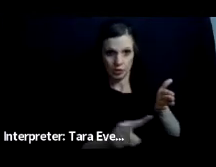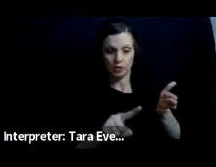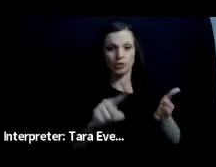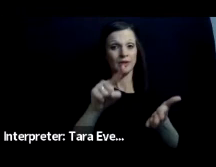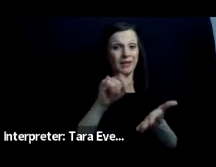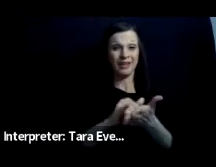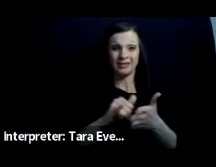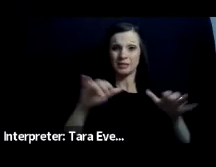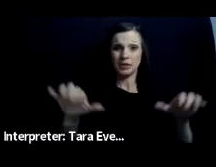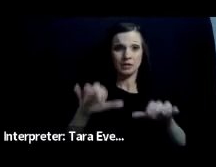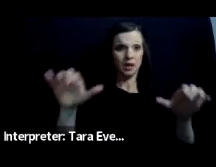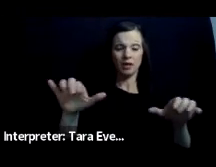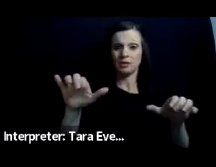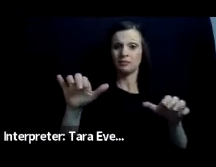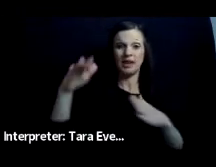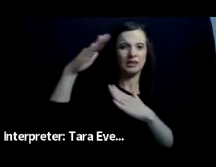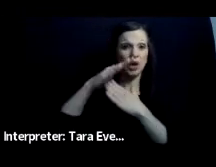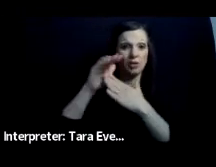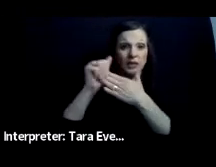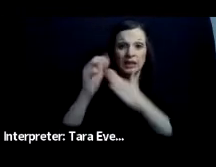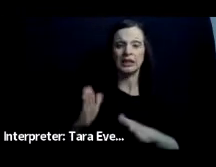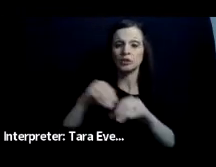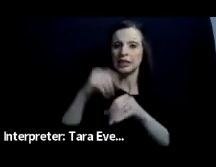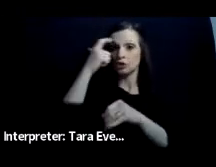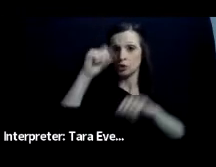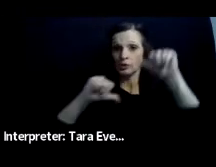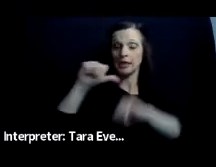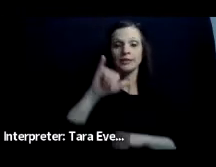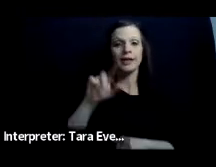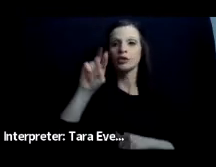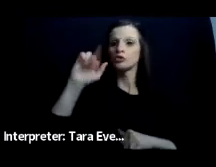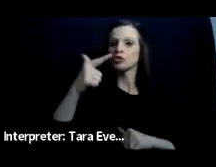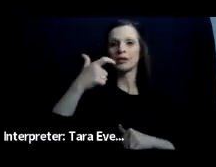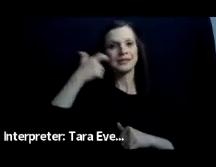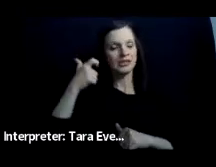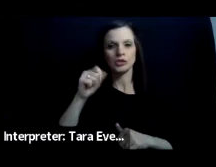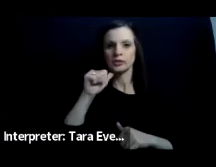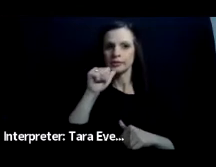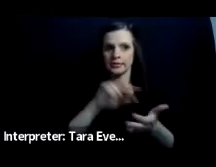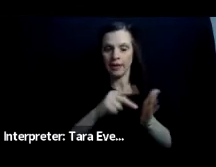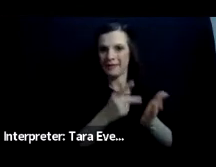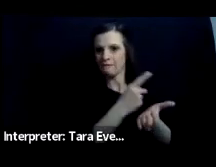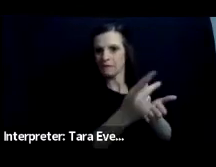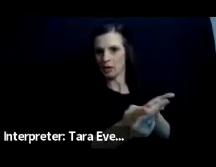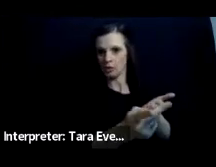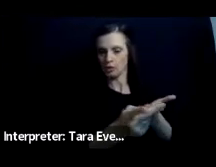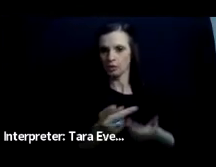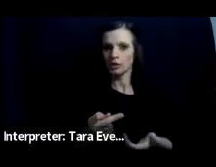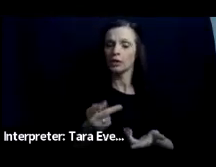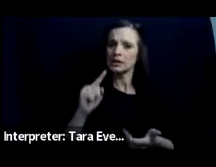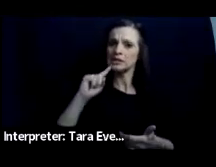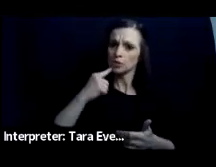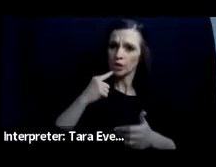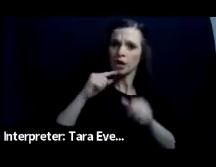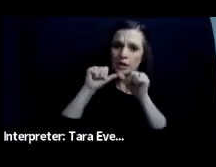world's leading neuroscientists that drug addiction is not a moral failure on the part of the individual. It's a chronic disease of